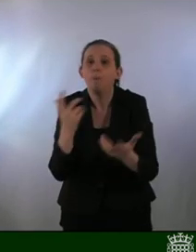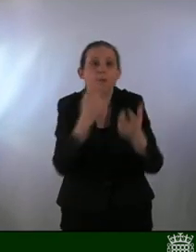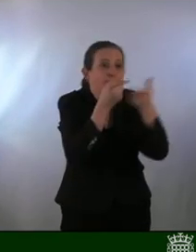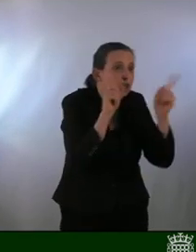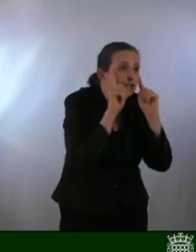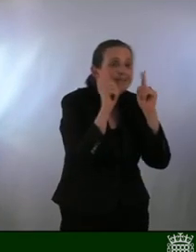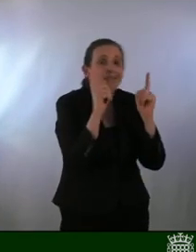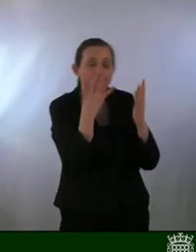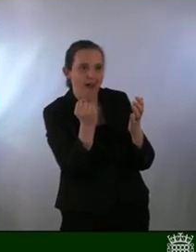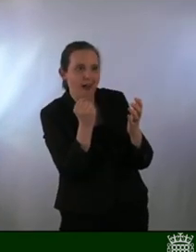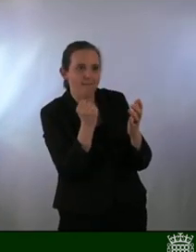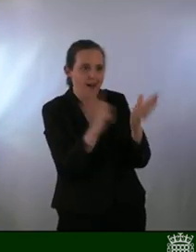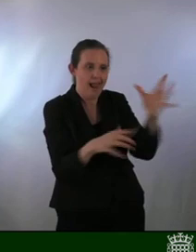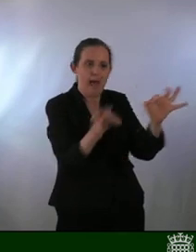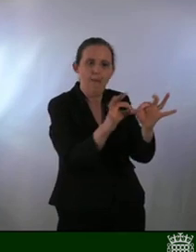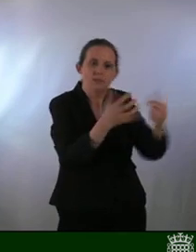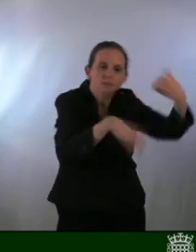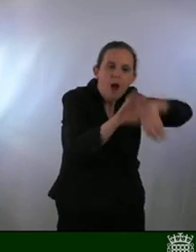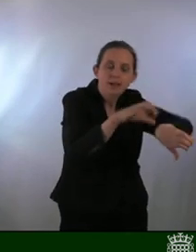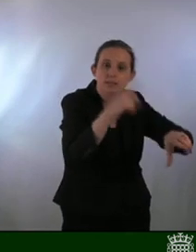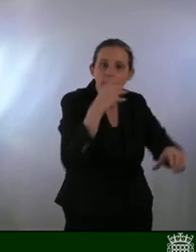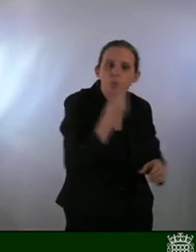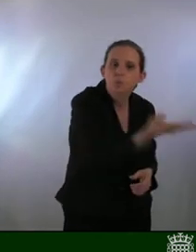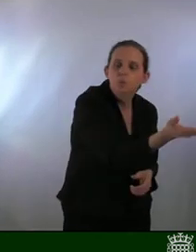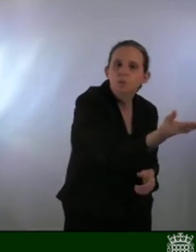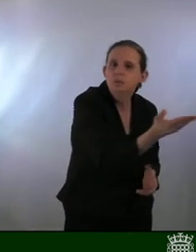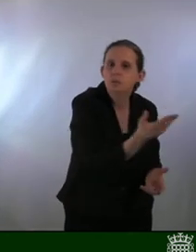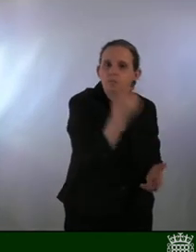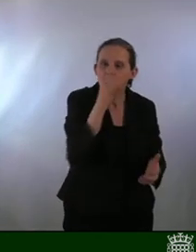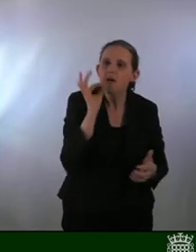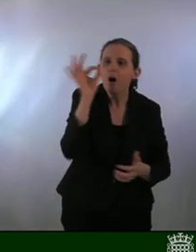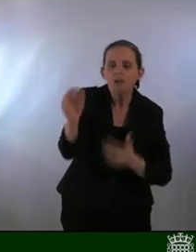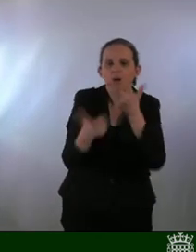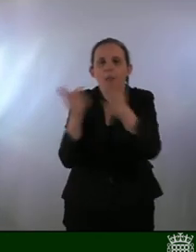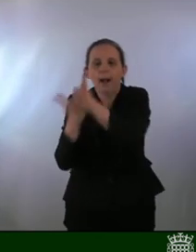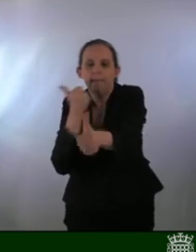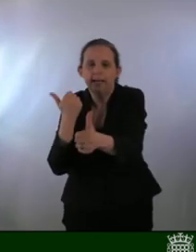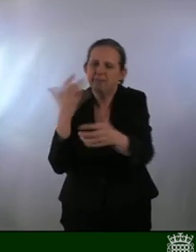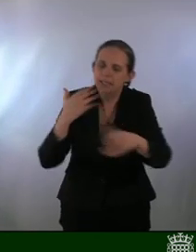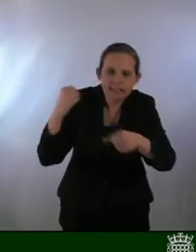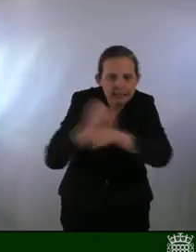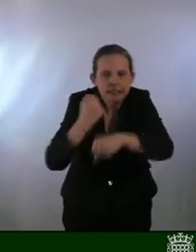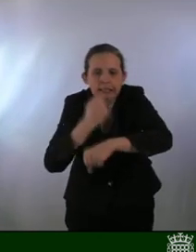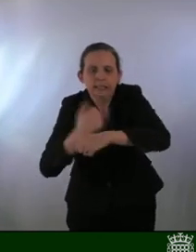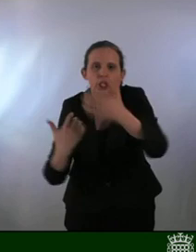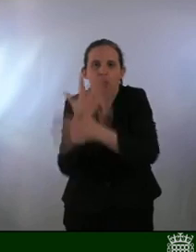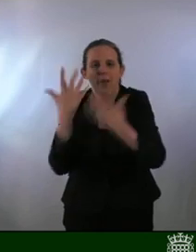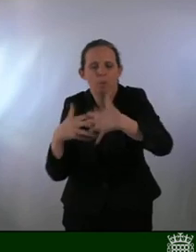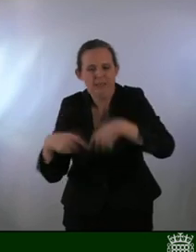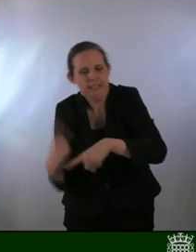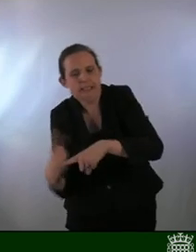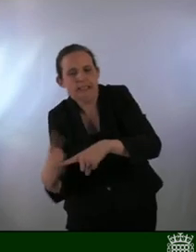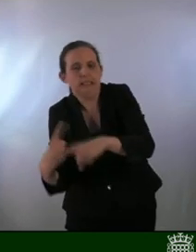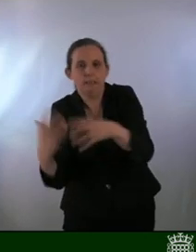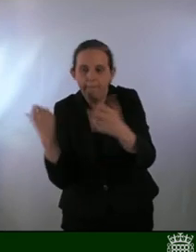and universities? Can diagnostic kit makers be urged to manufacture more testing kits urgently? And on the